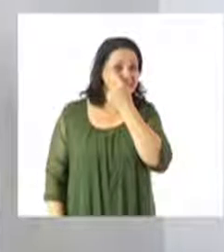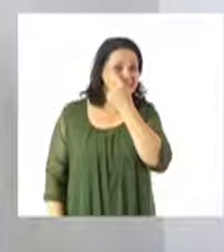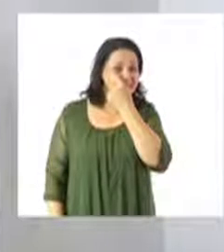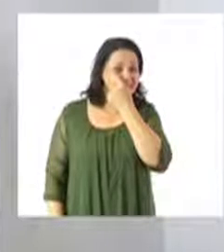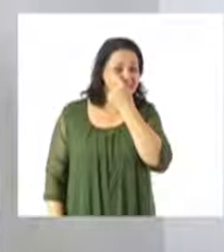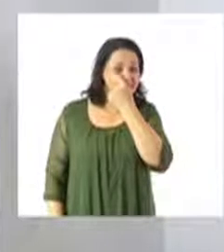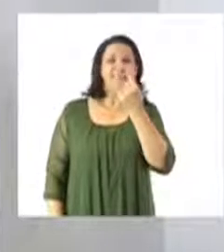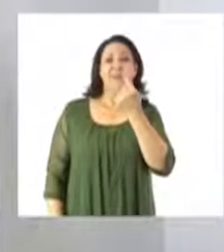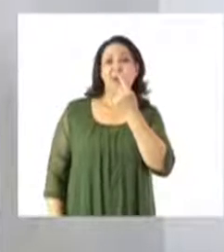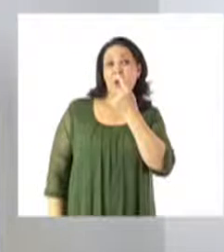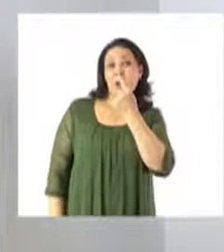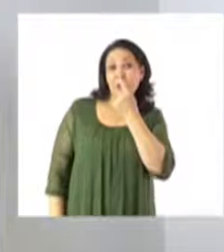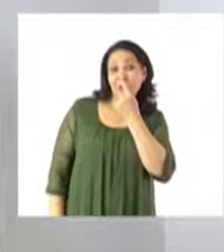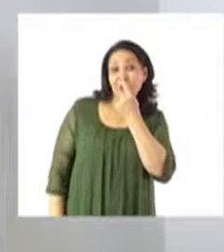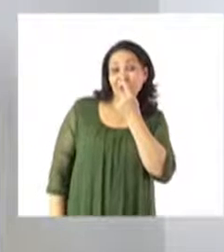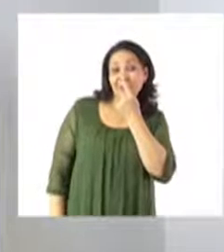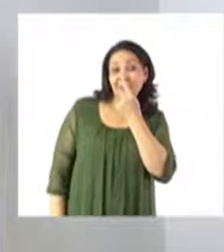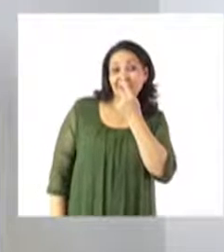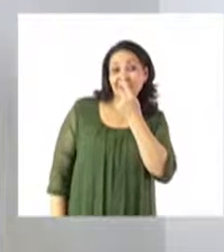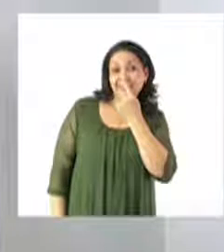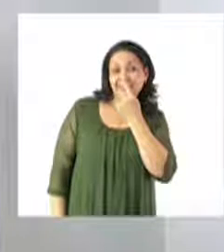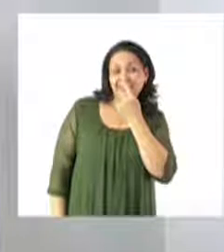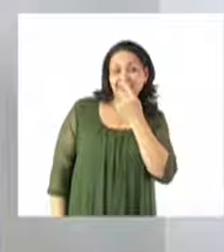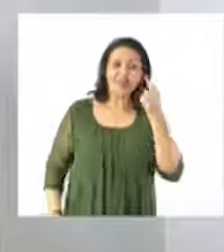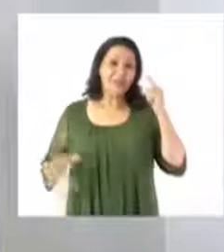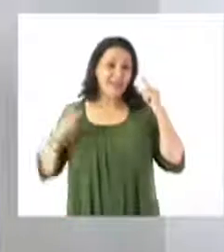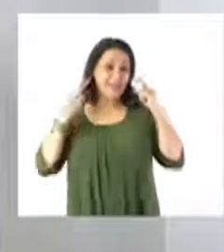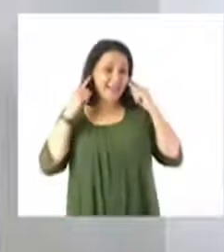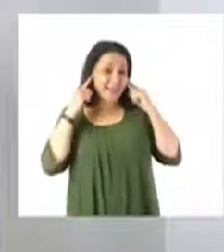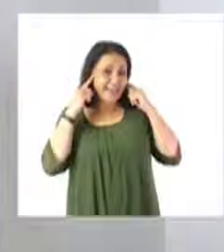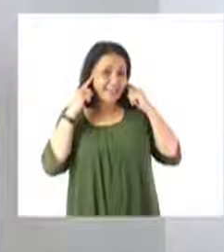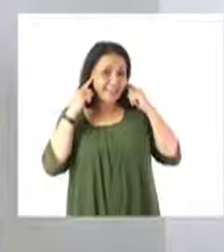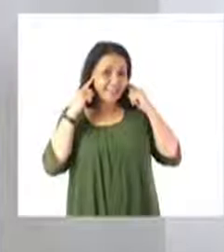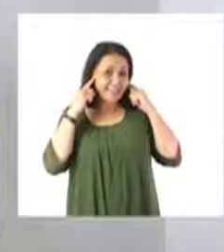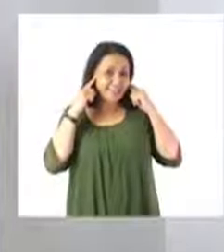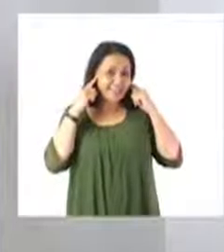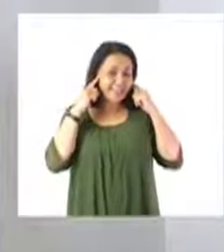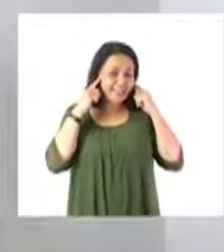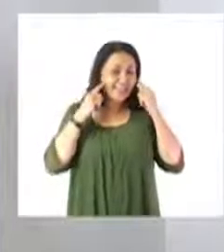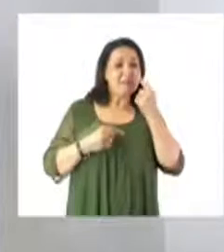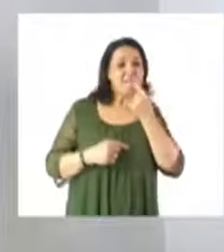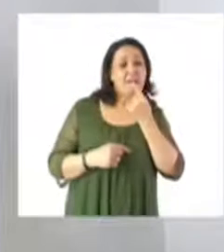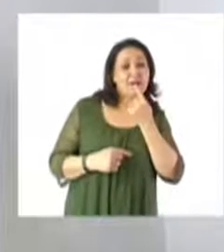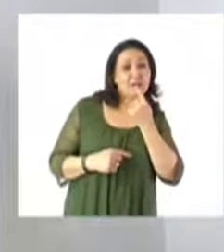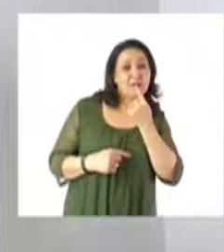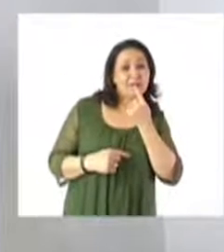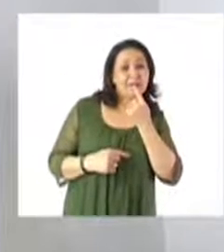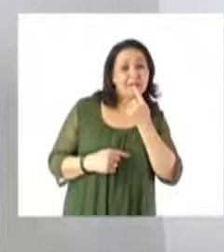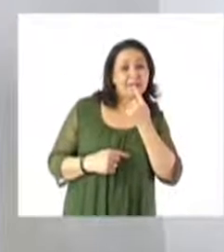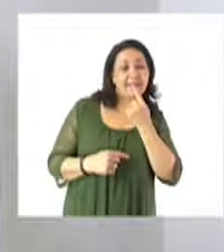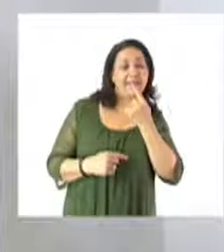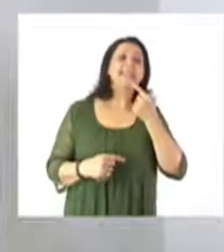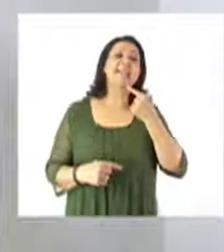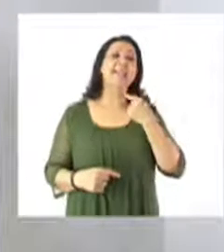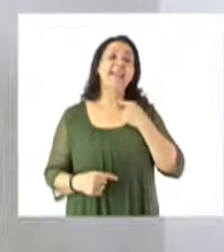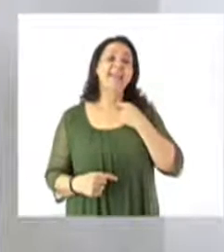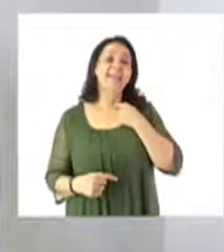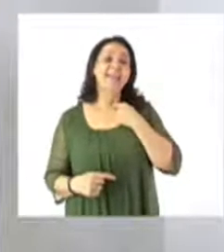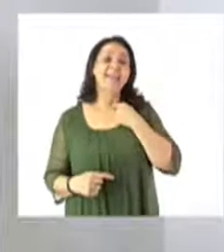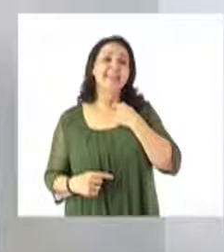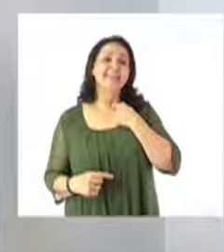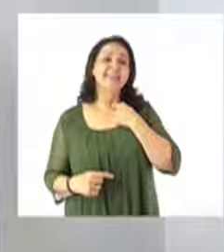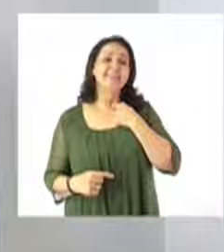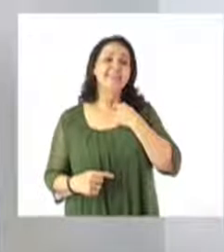to the nose, to the ears, the mouth, the neck,